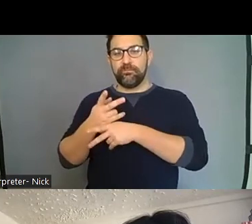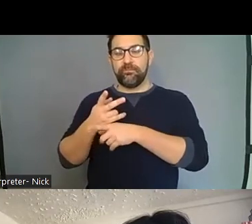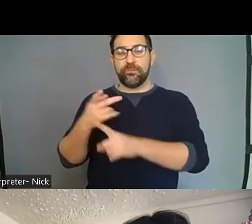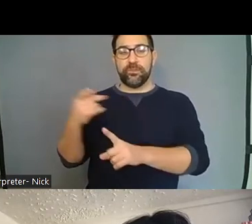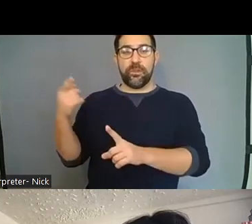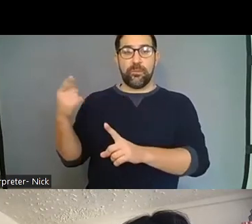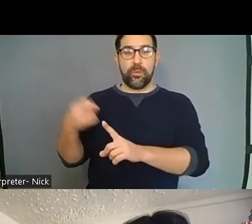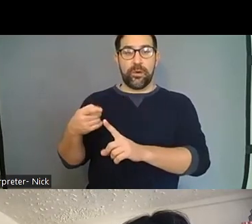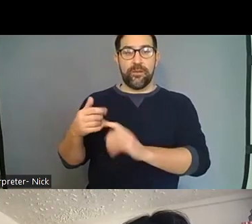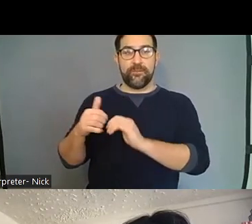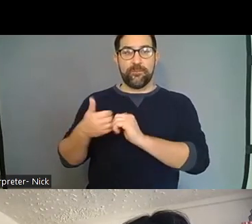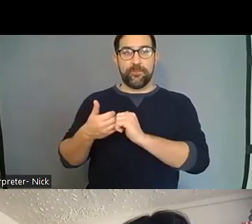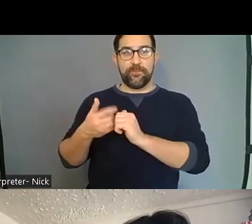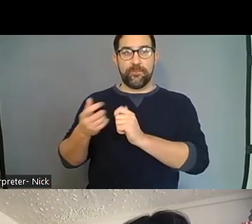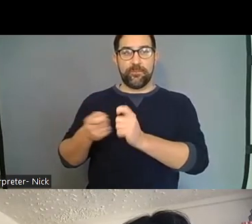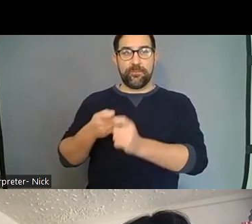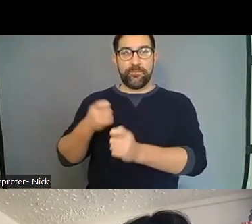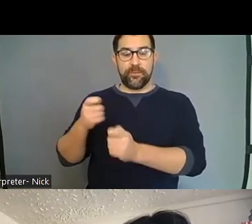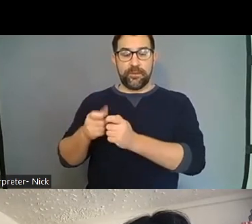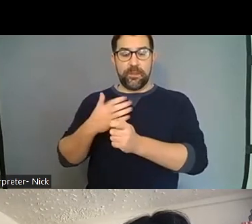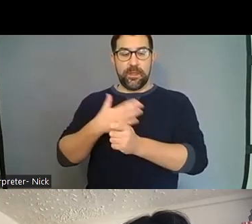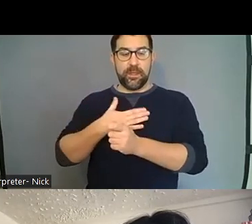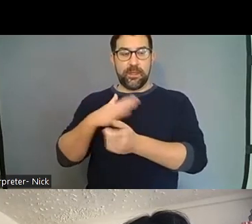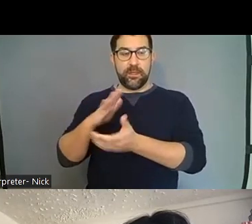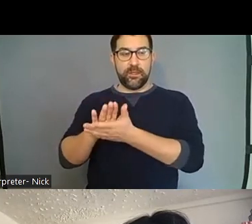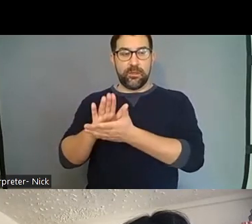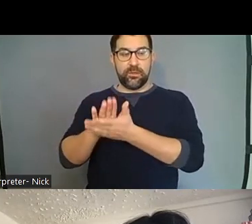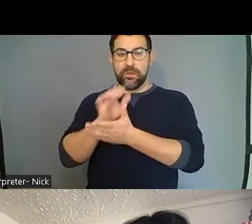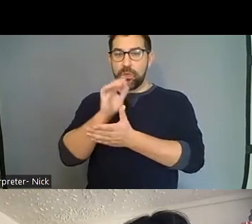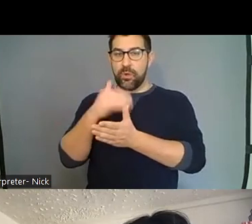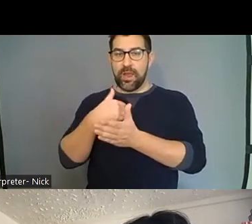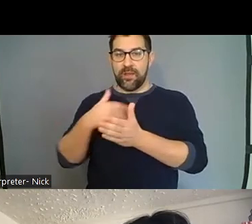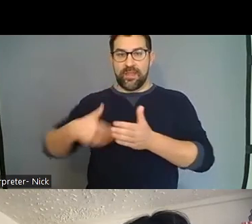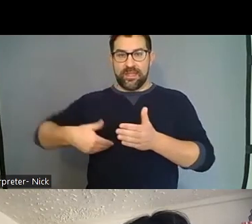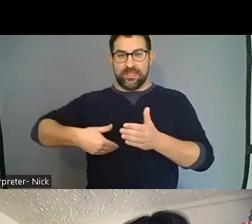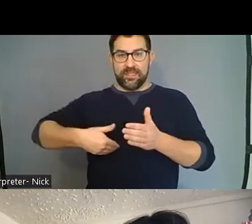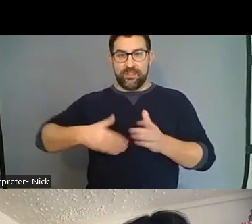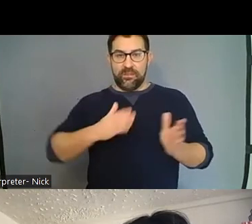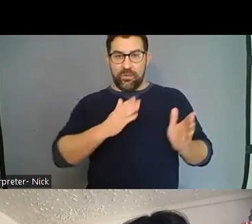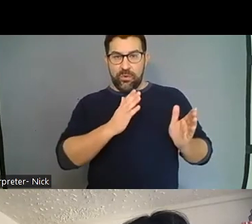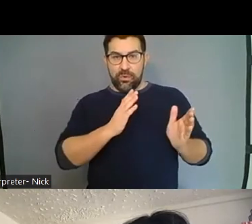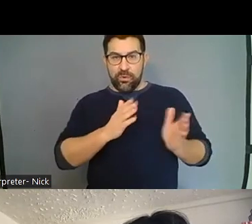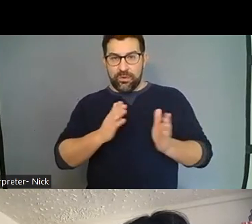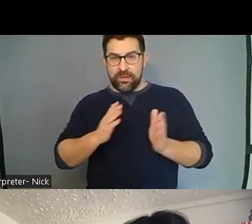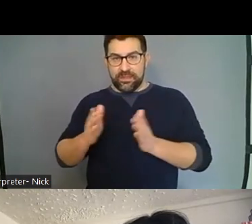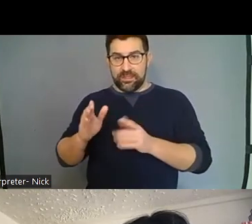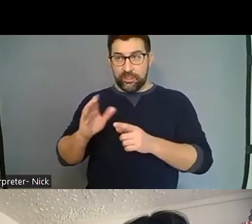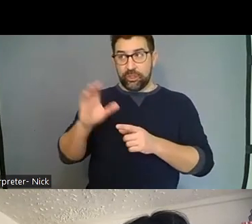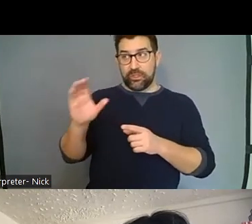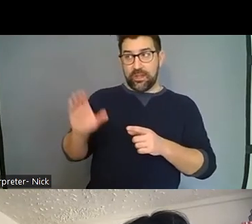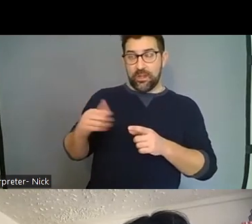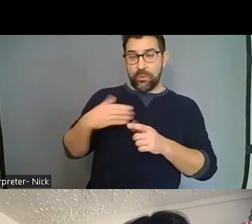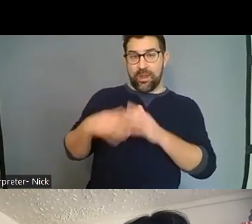how, particularly at my school where we don't have that sense of organizing, or in Chicago, we have selective enrollment